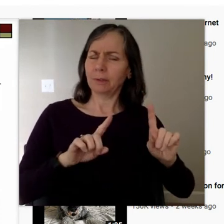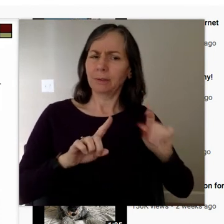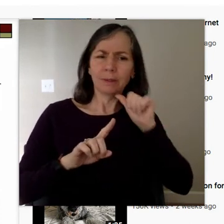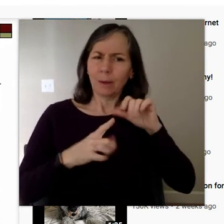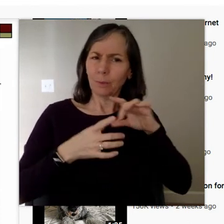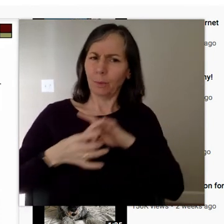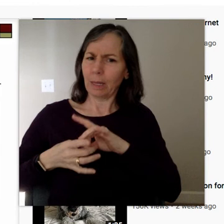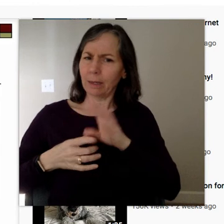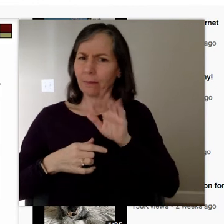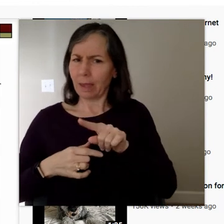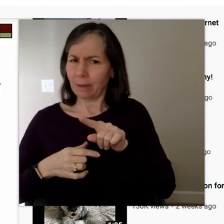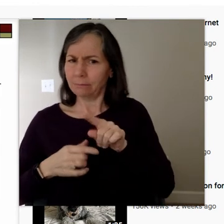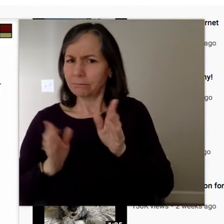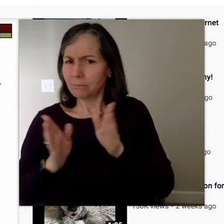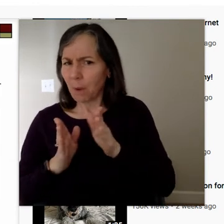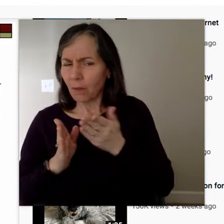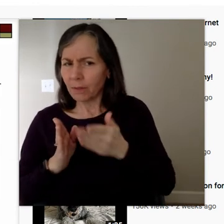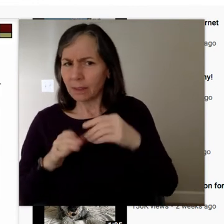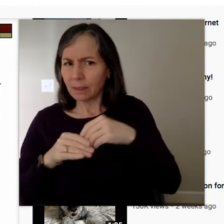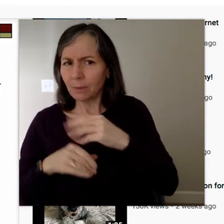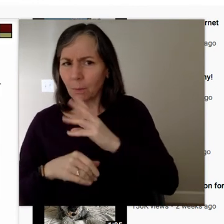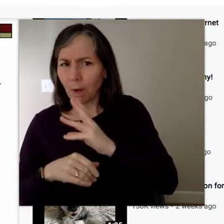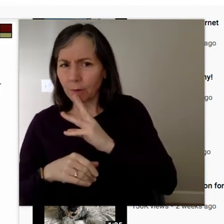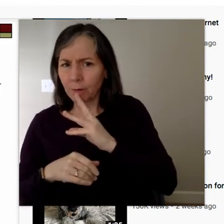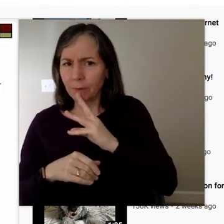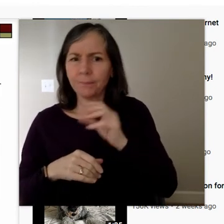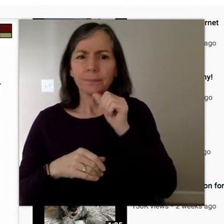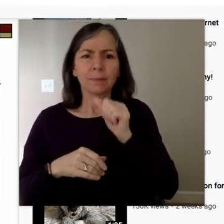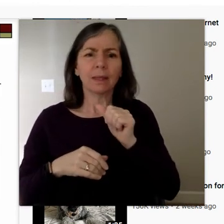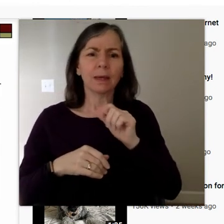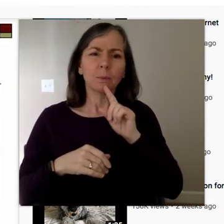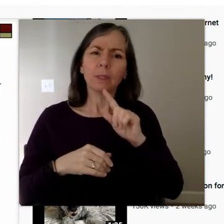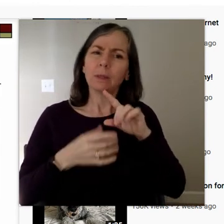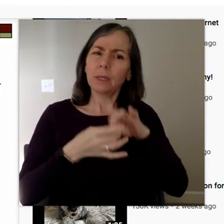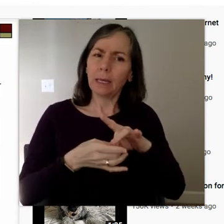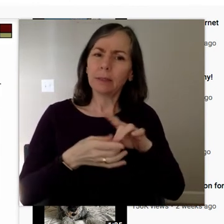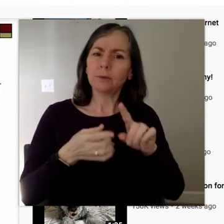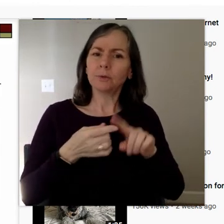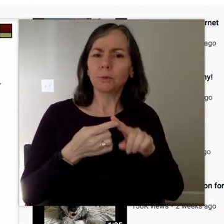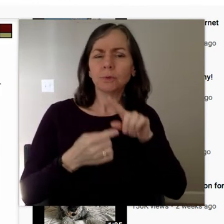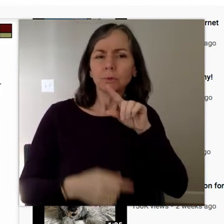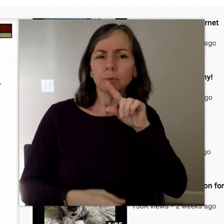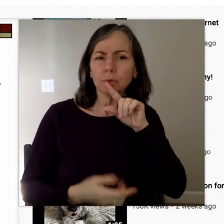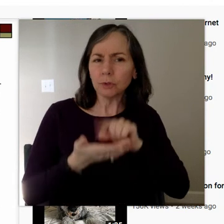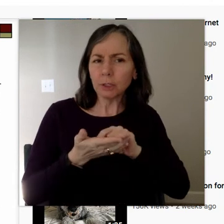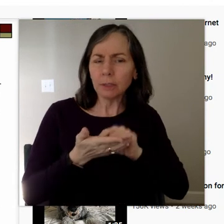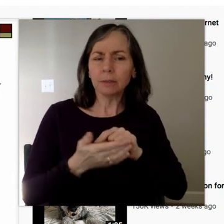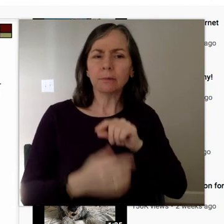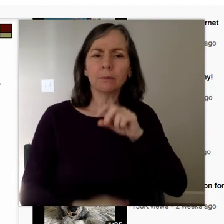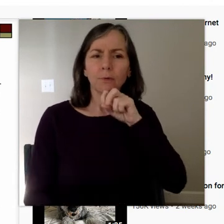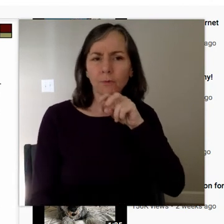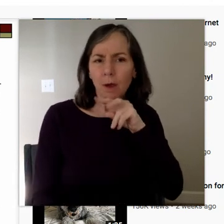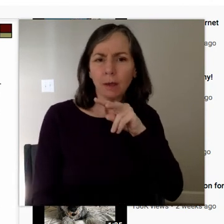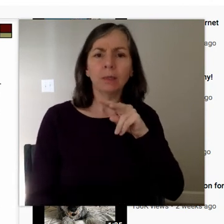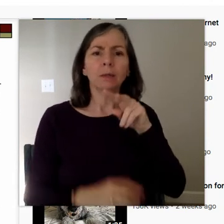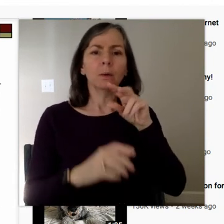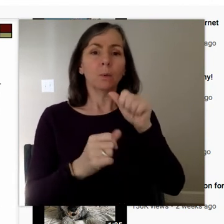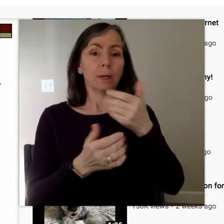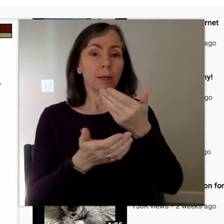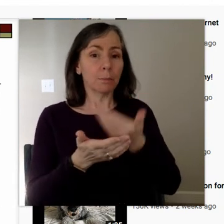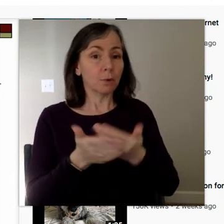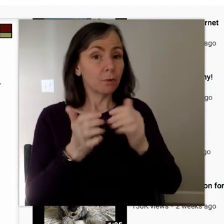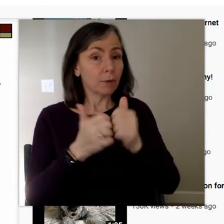to that, or a frog or a chicken. We have more in common with these animals. And we can prove that through